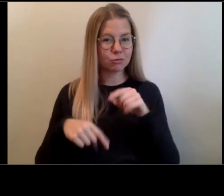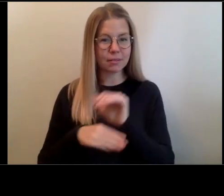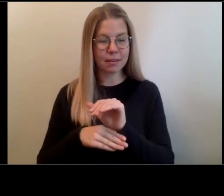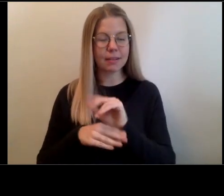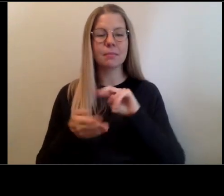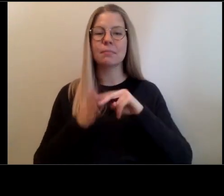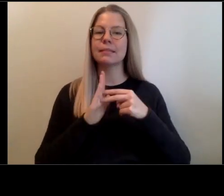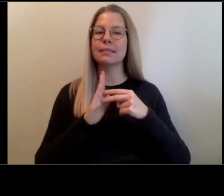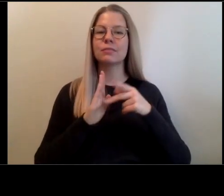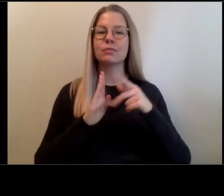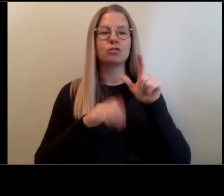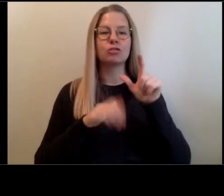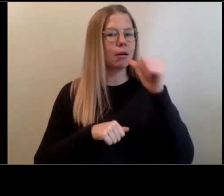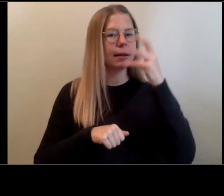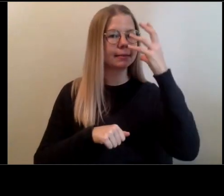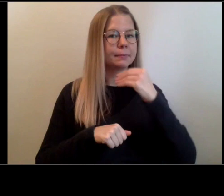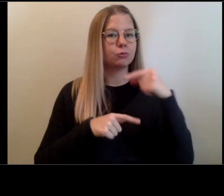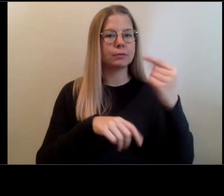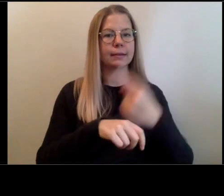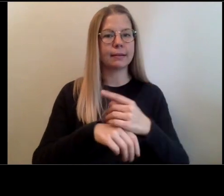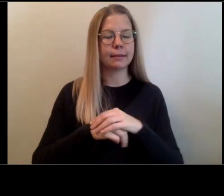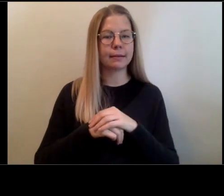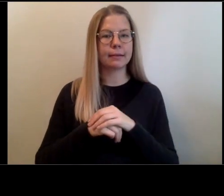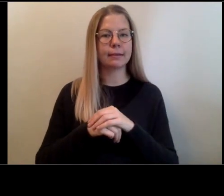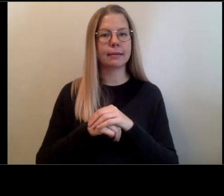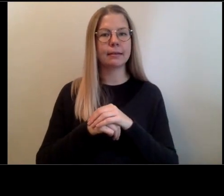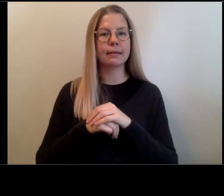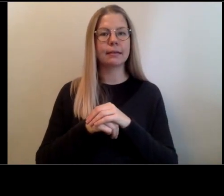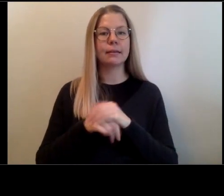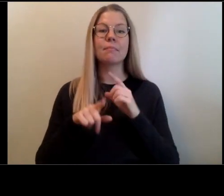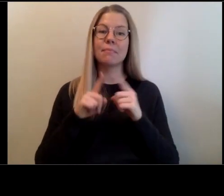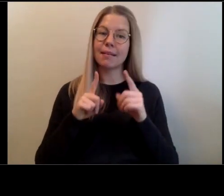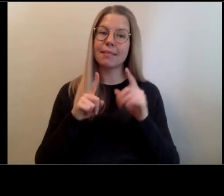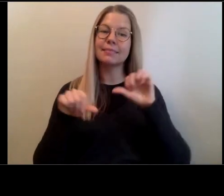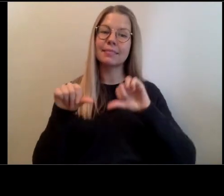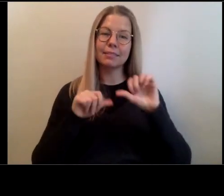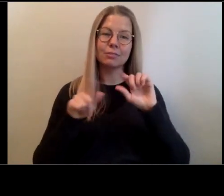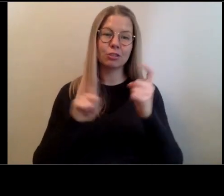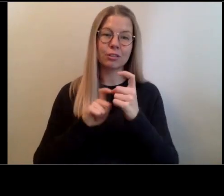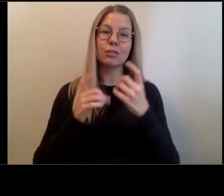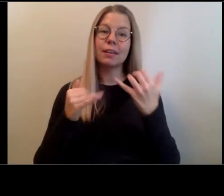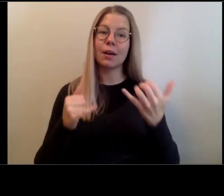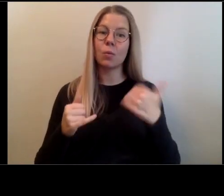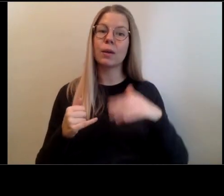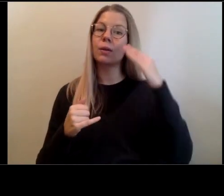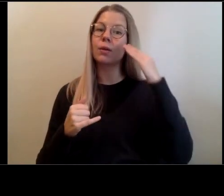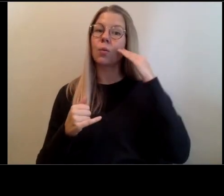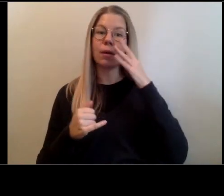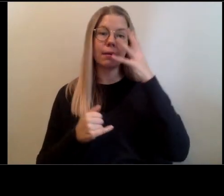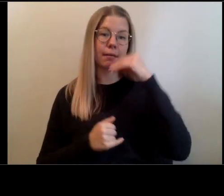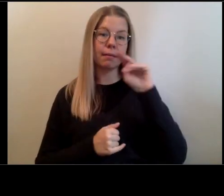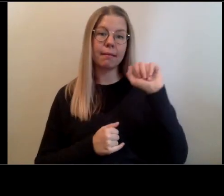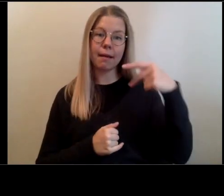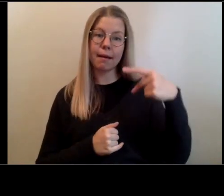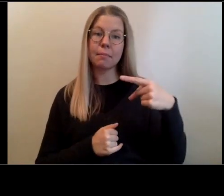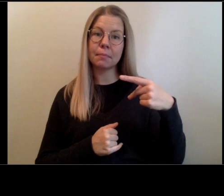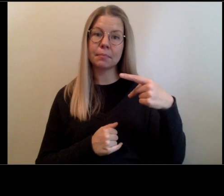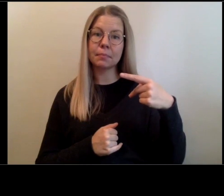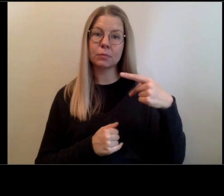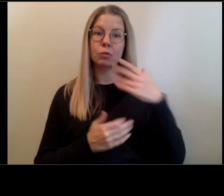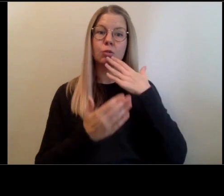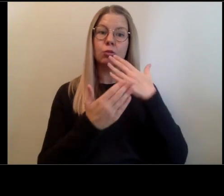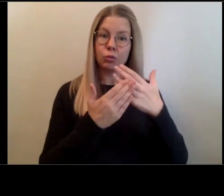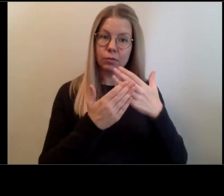me be clear that the science, we now know that naps are actually good for